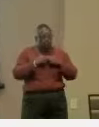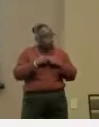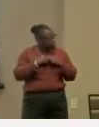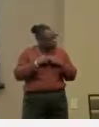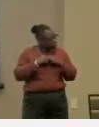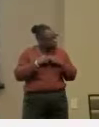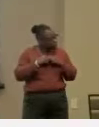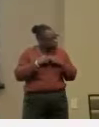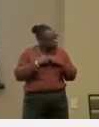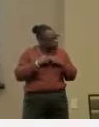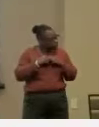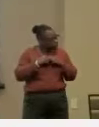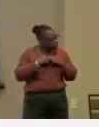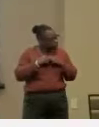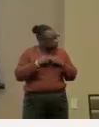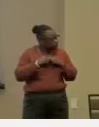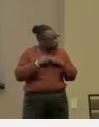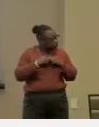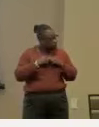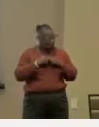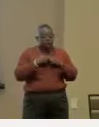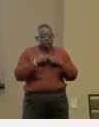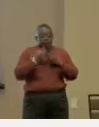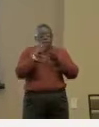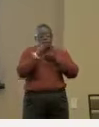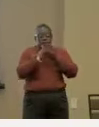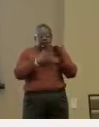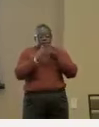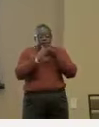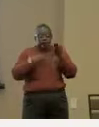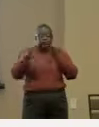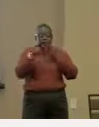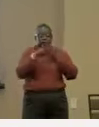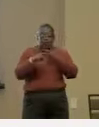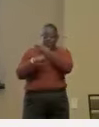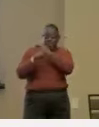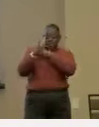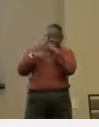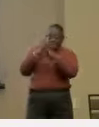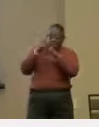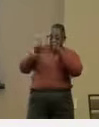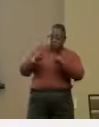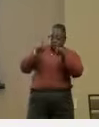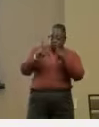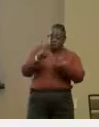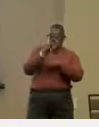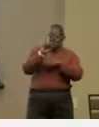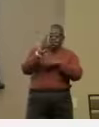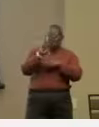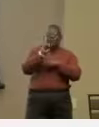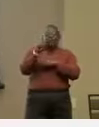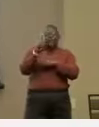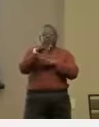So some of you have had Exogen or Avise testing. This is a lab in San Diego